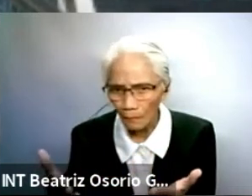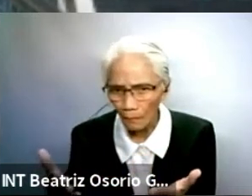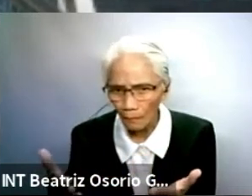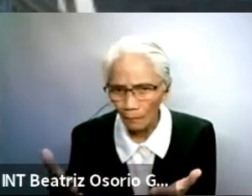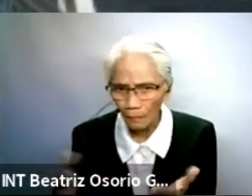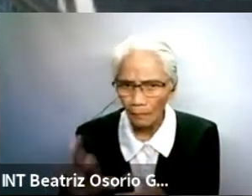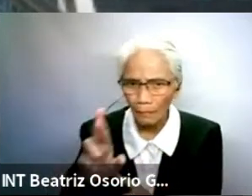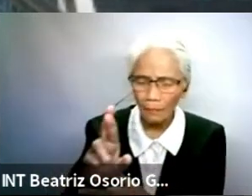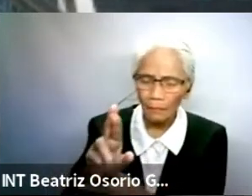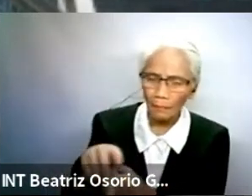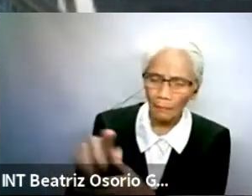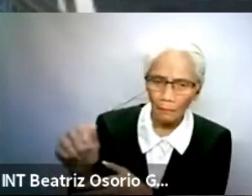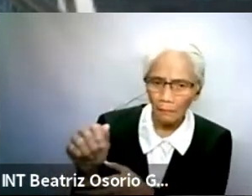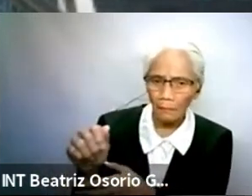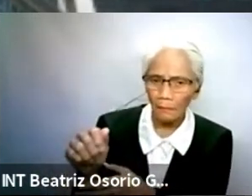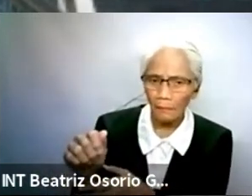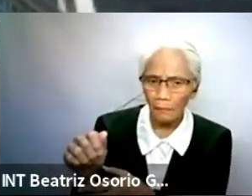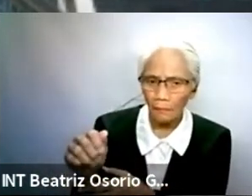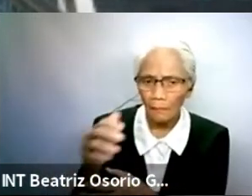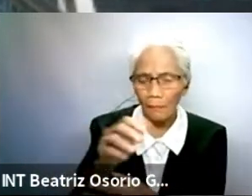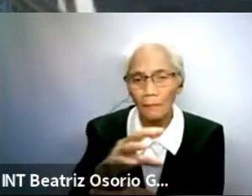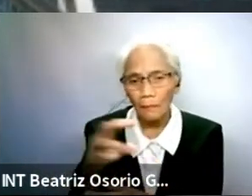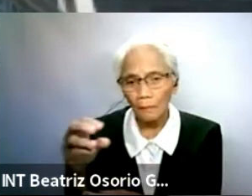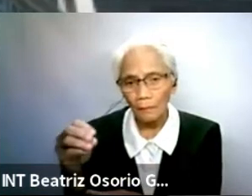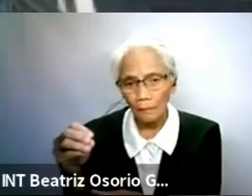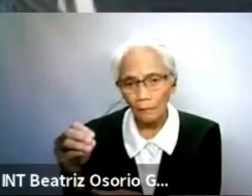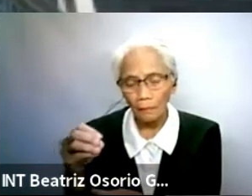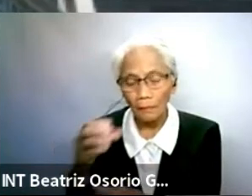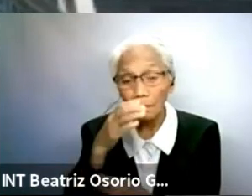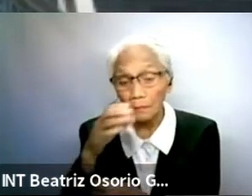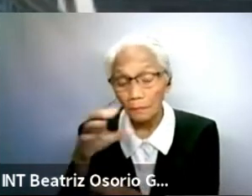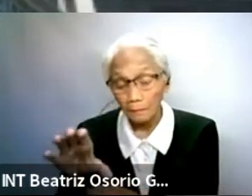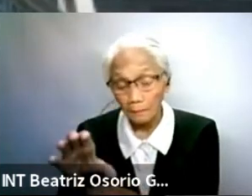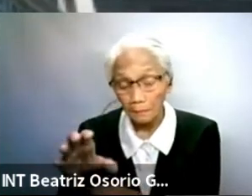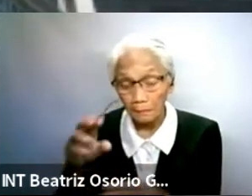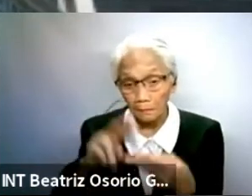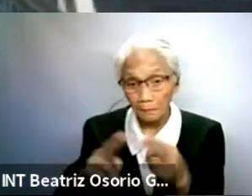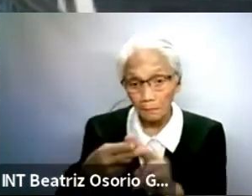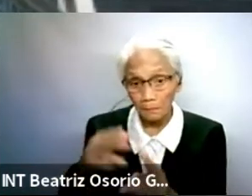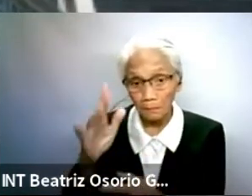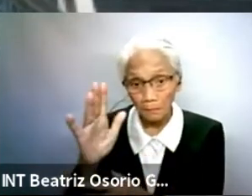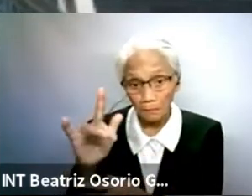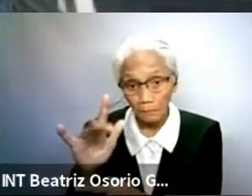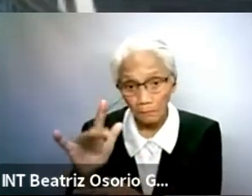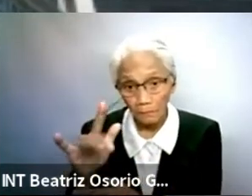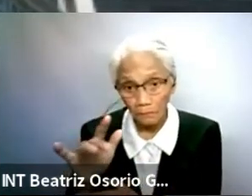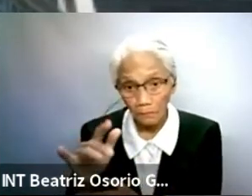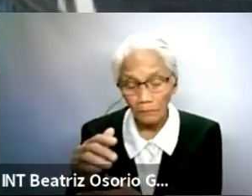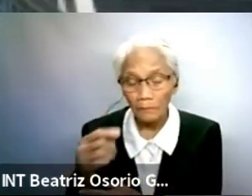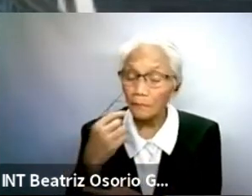also the general comment number 25 that we are talking today. I think she said